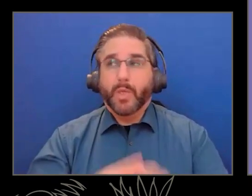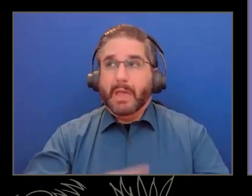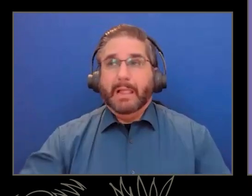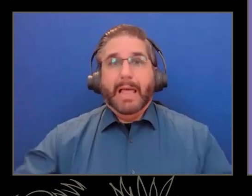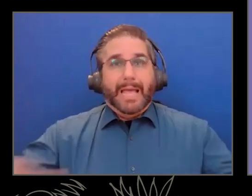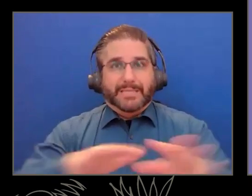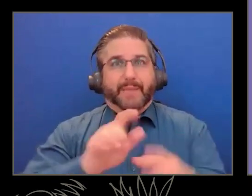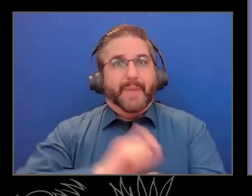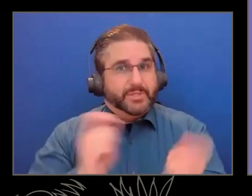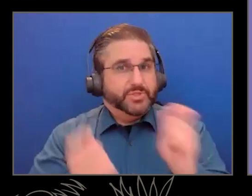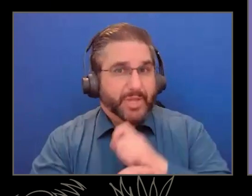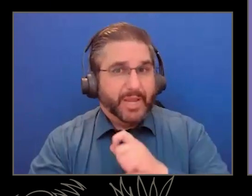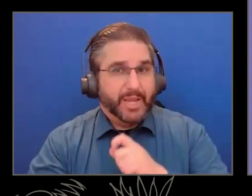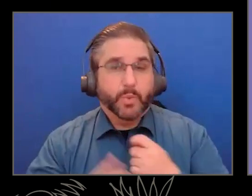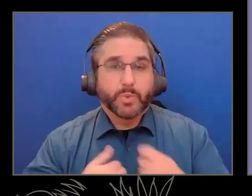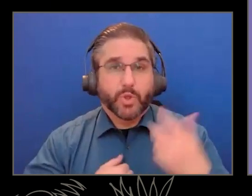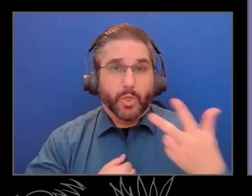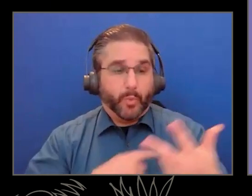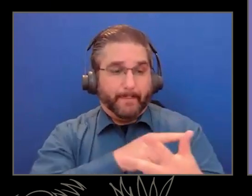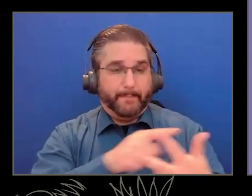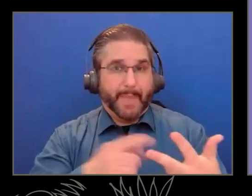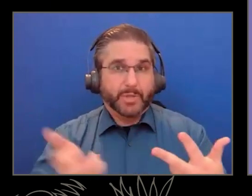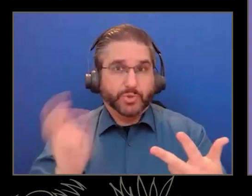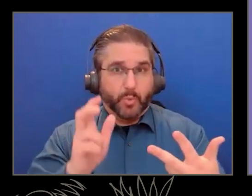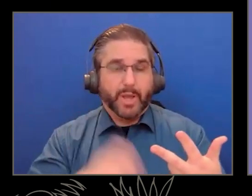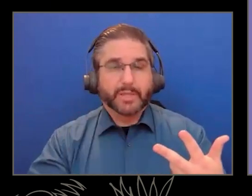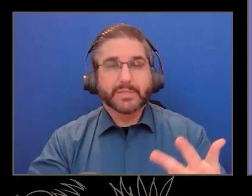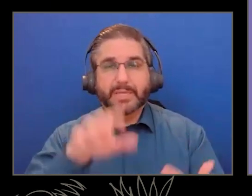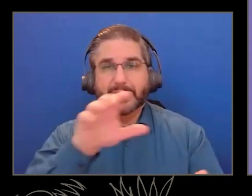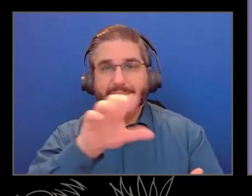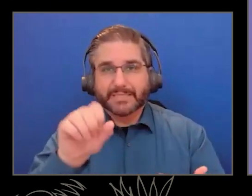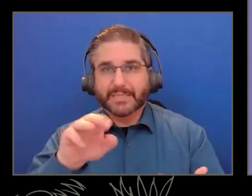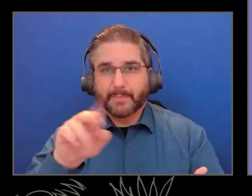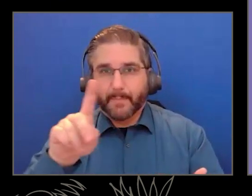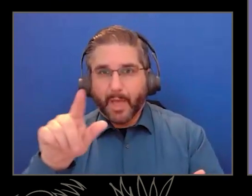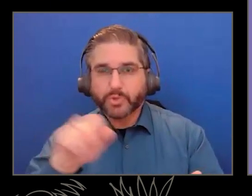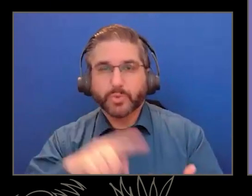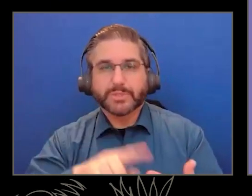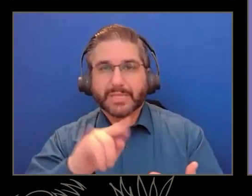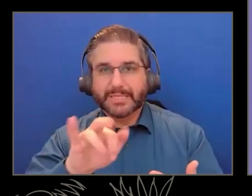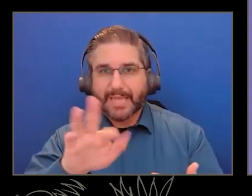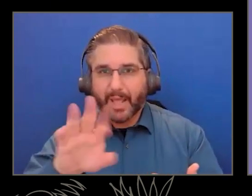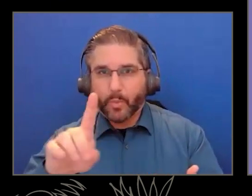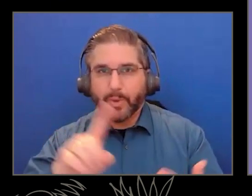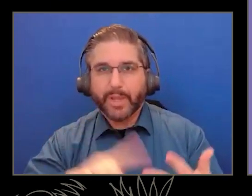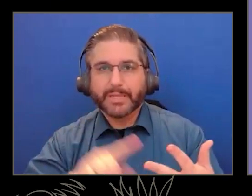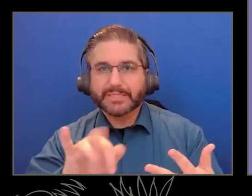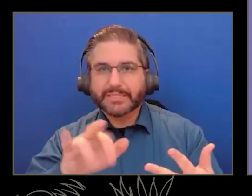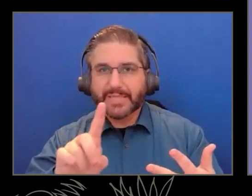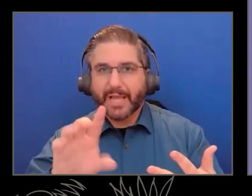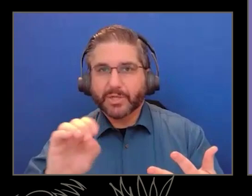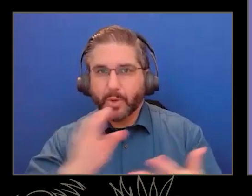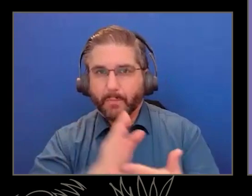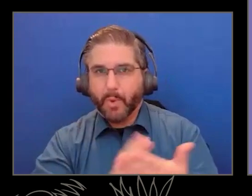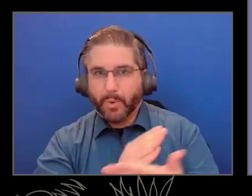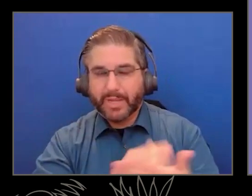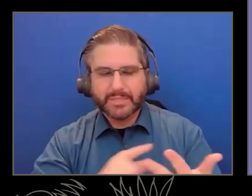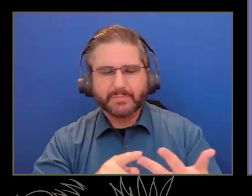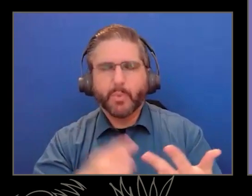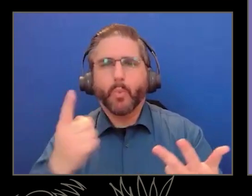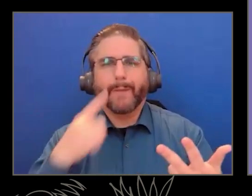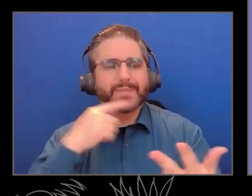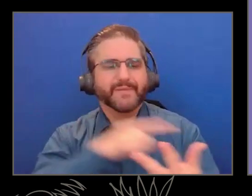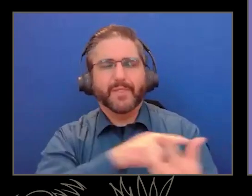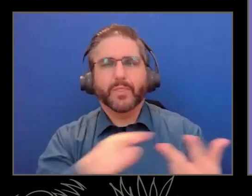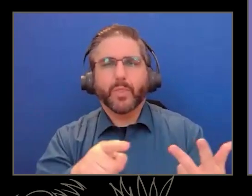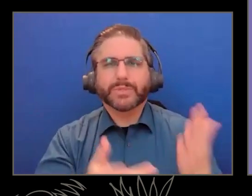looked at the three major players there are currently, which are CSS Modules, Tailwind, and Style Components. But what happens when these three technologies